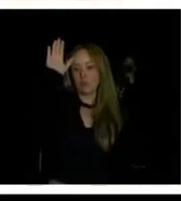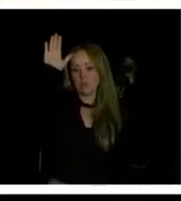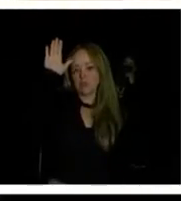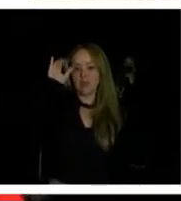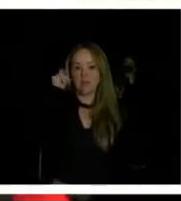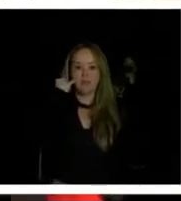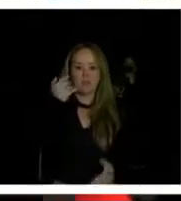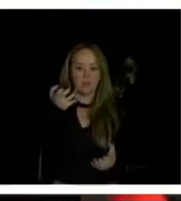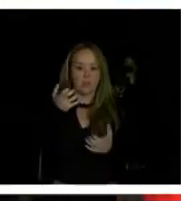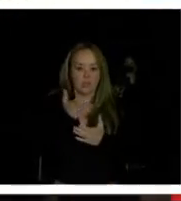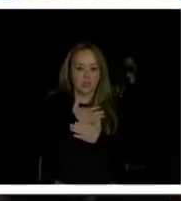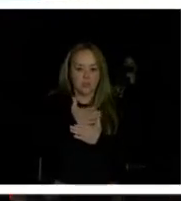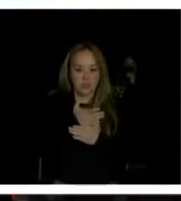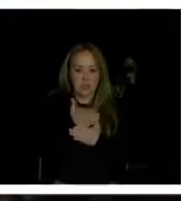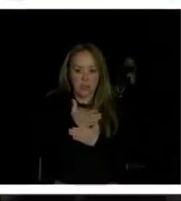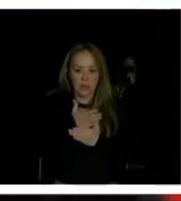share